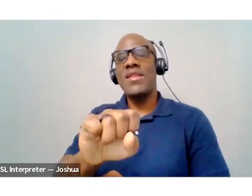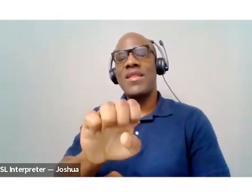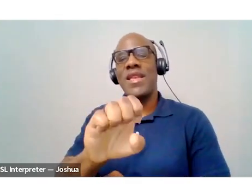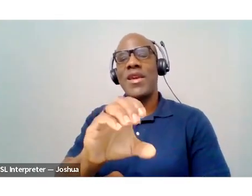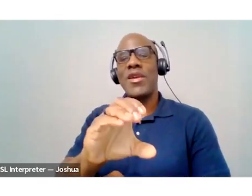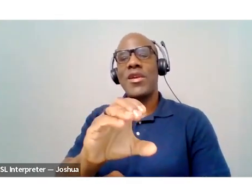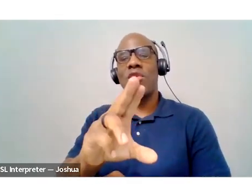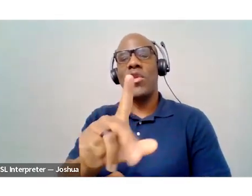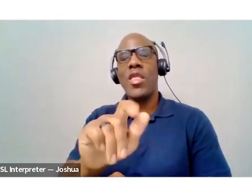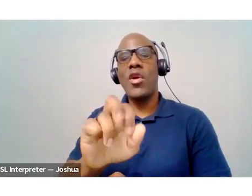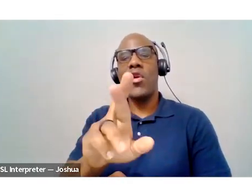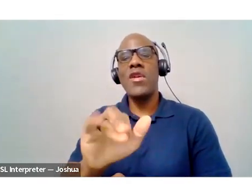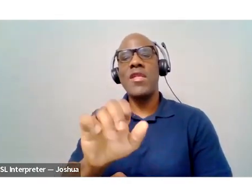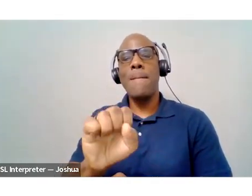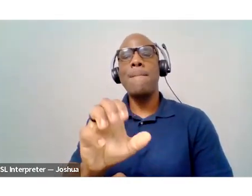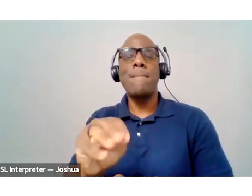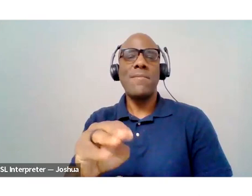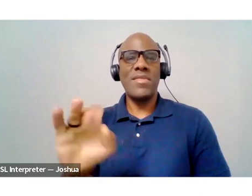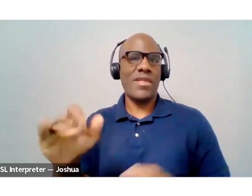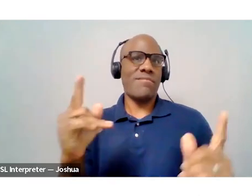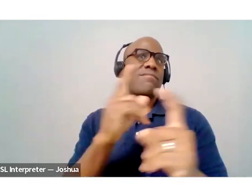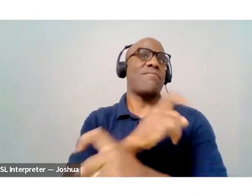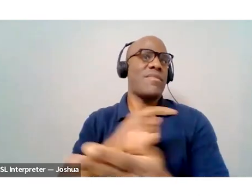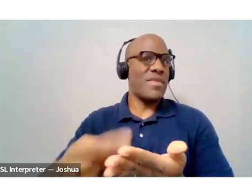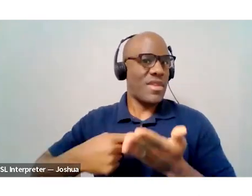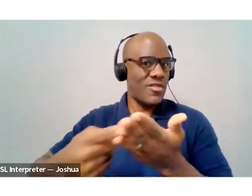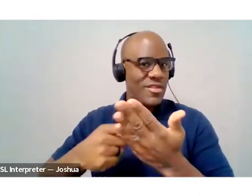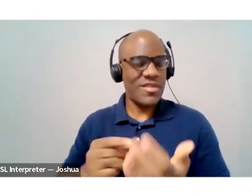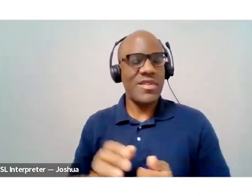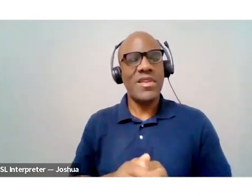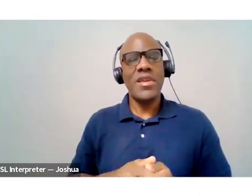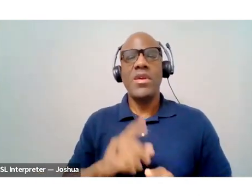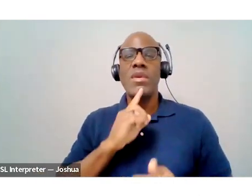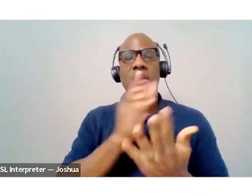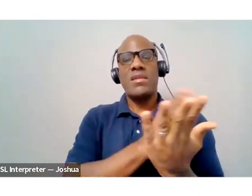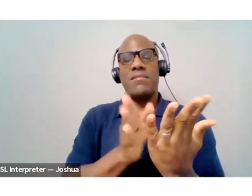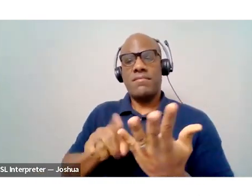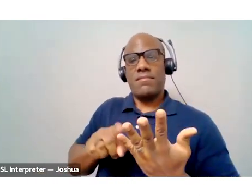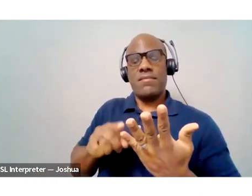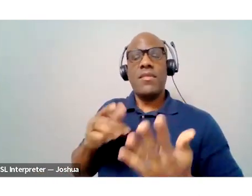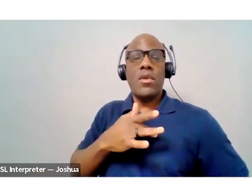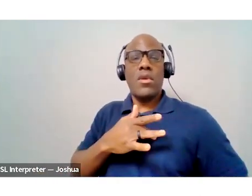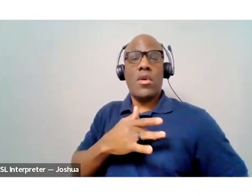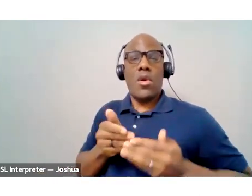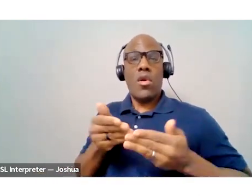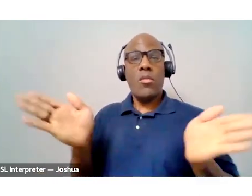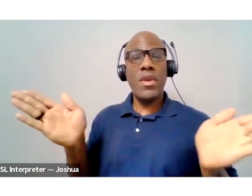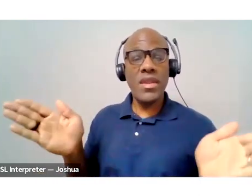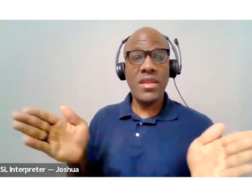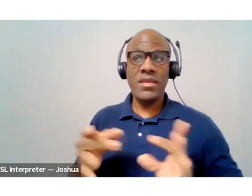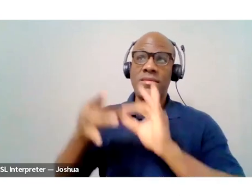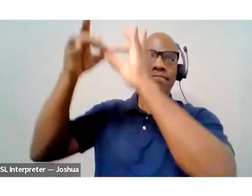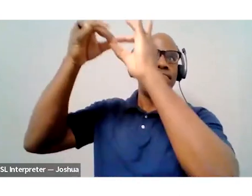discussion. And the open heart is a way of engaging with the divine that submerges,